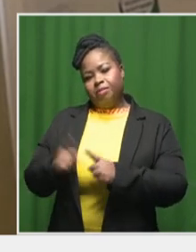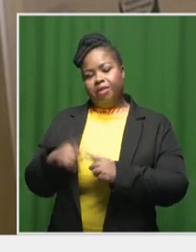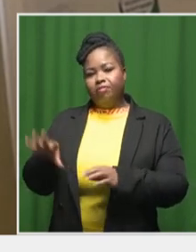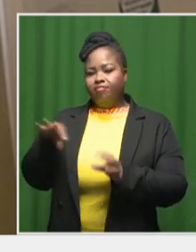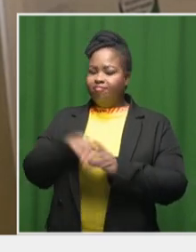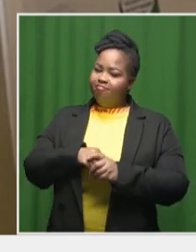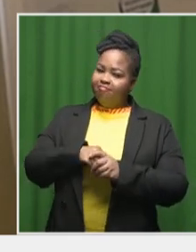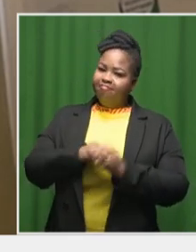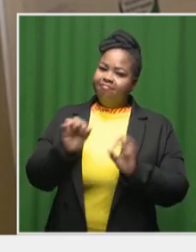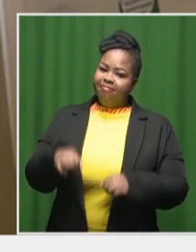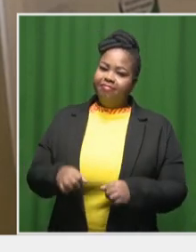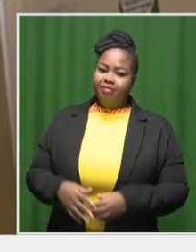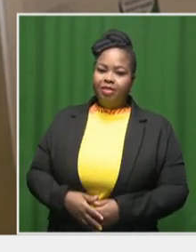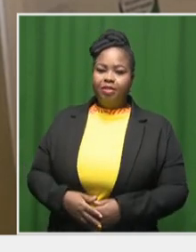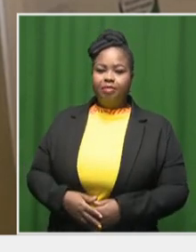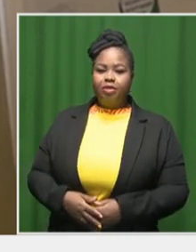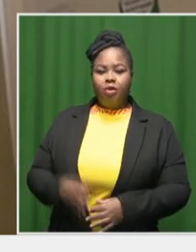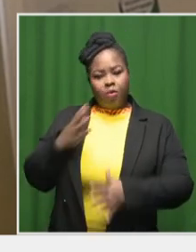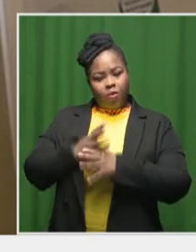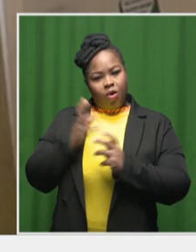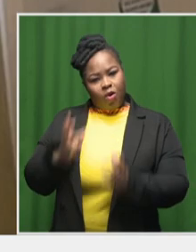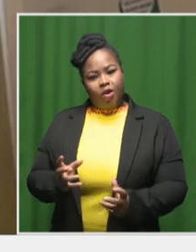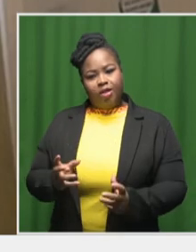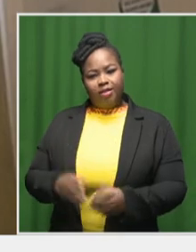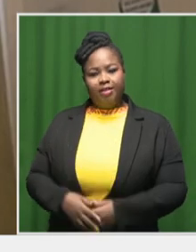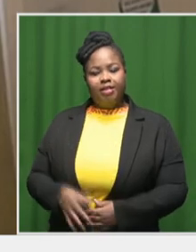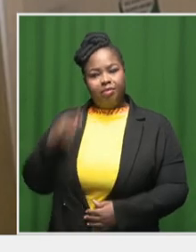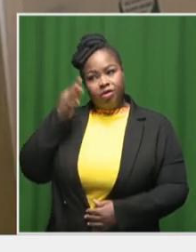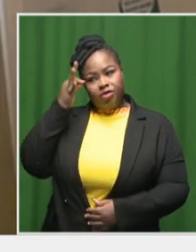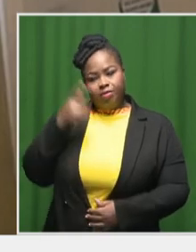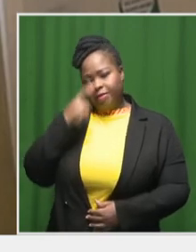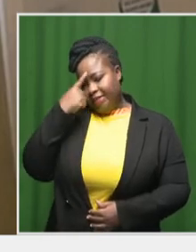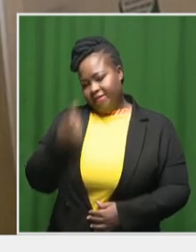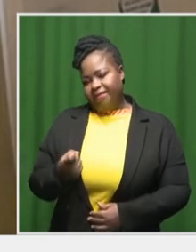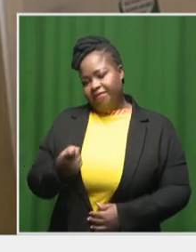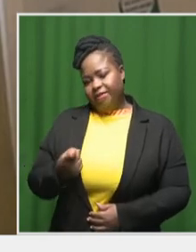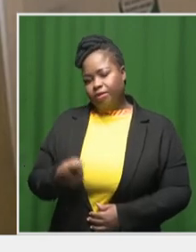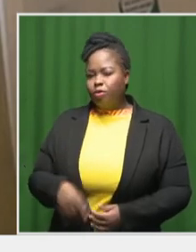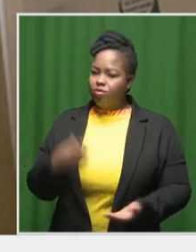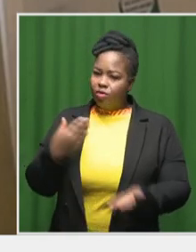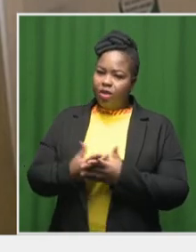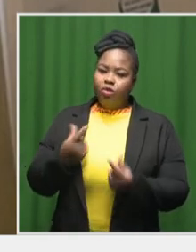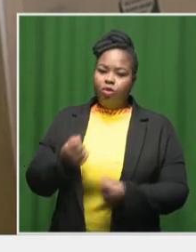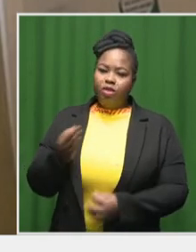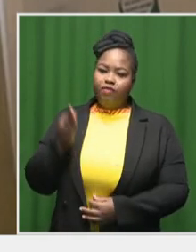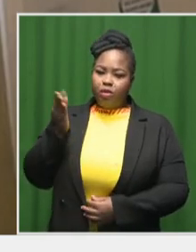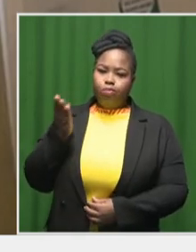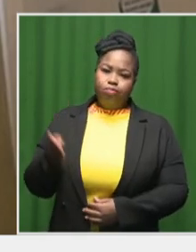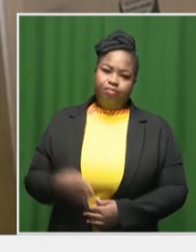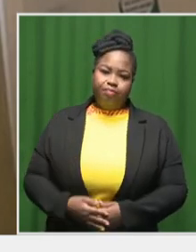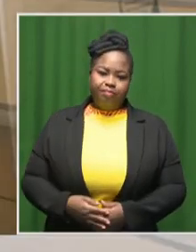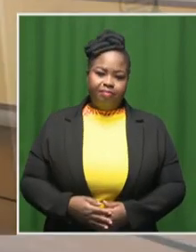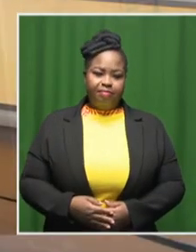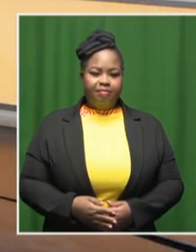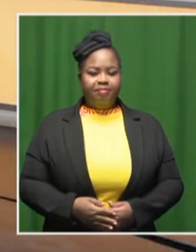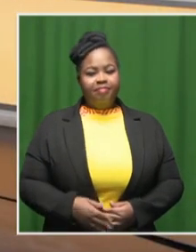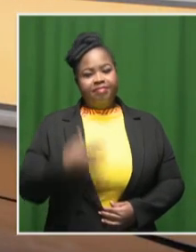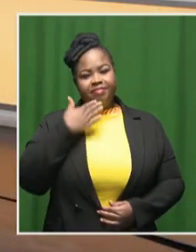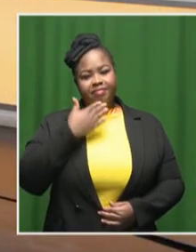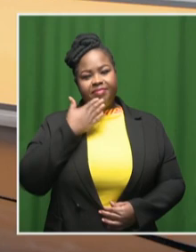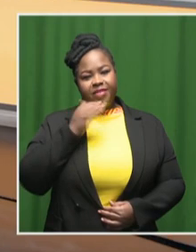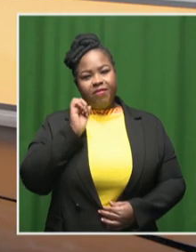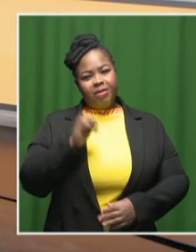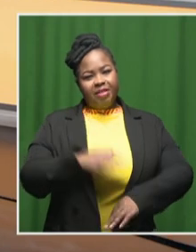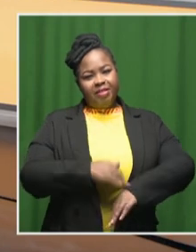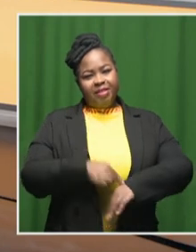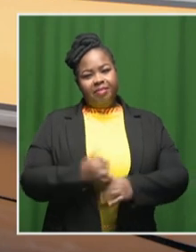part of. And yeah, just short, work hard, and believe in your dreams, and you can really do it. There is a future in netball. Lefebre, thank you so much for your